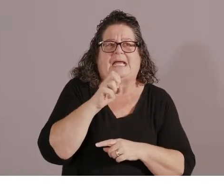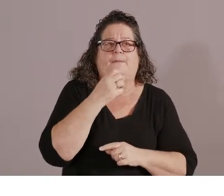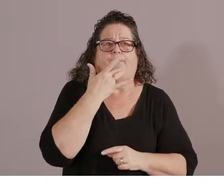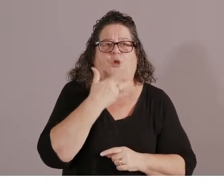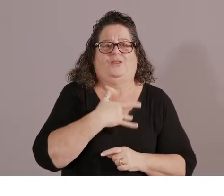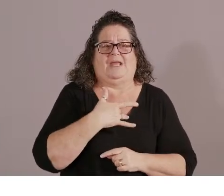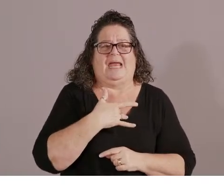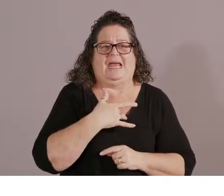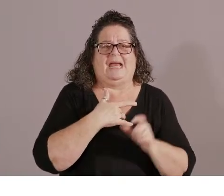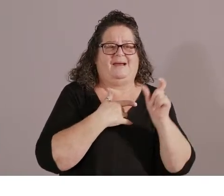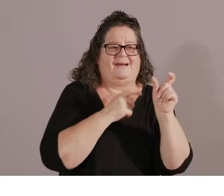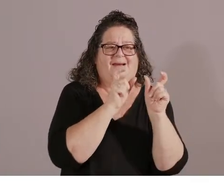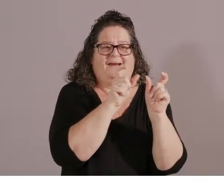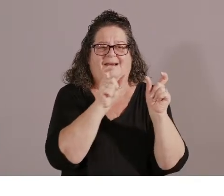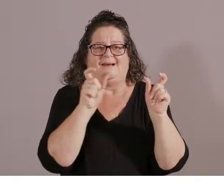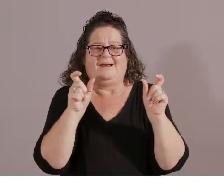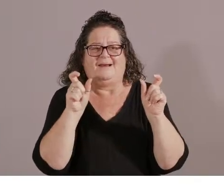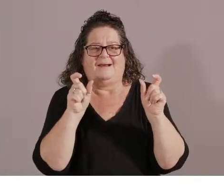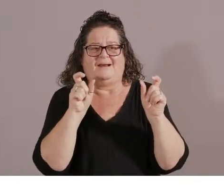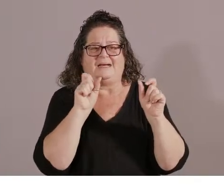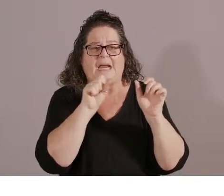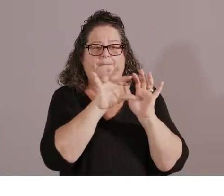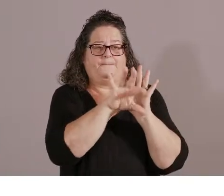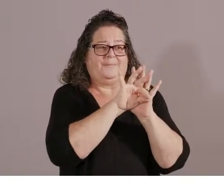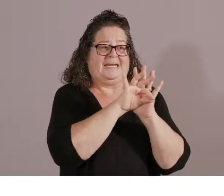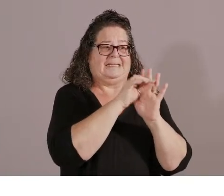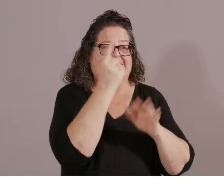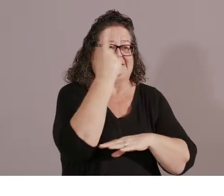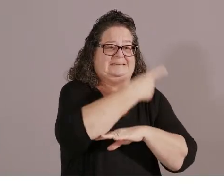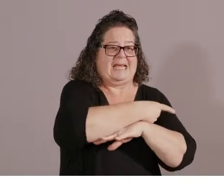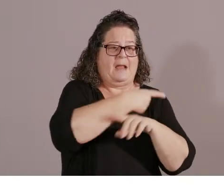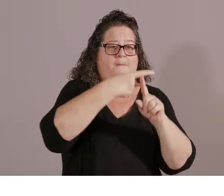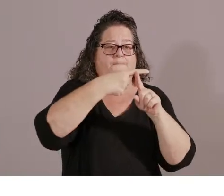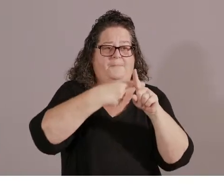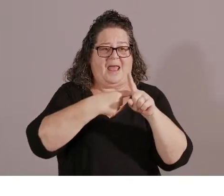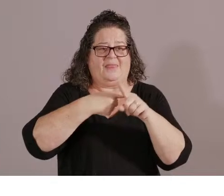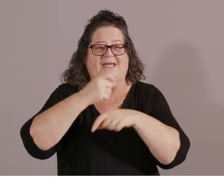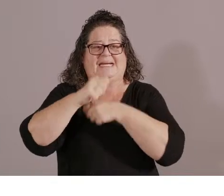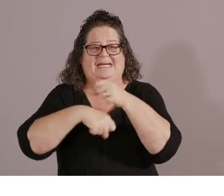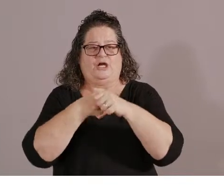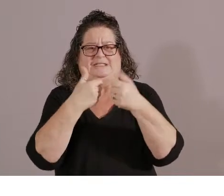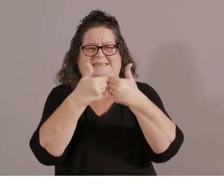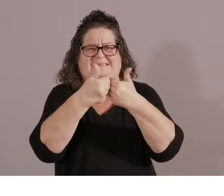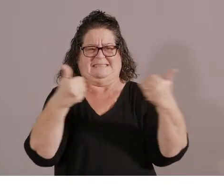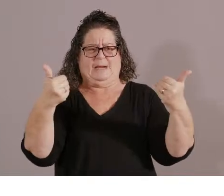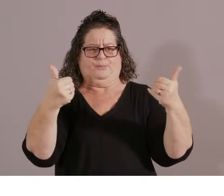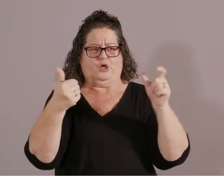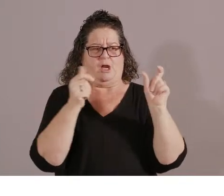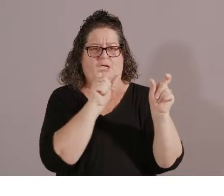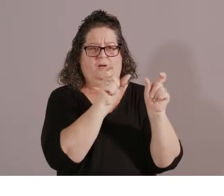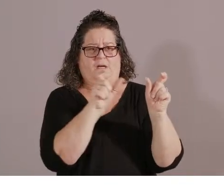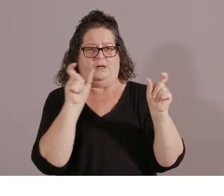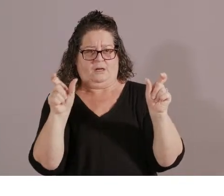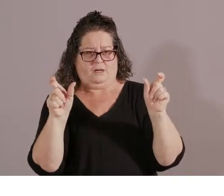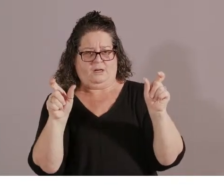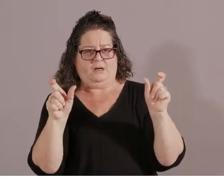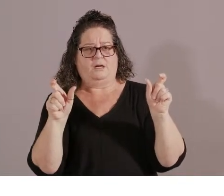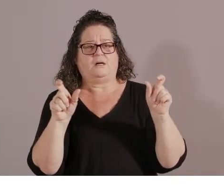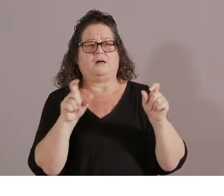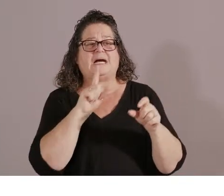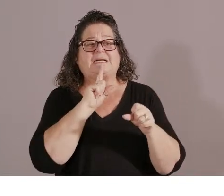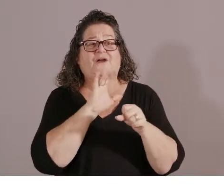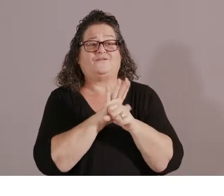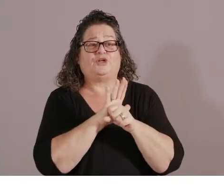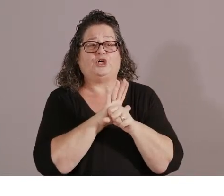select day, month, and year separately. We have moved the confirm button up to the top right of the